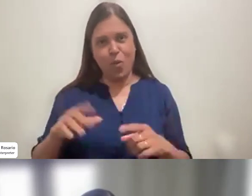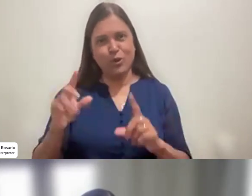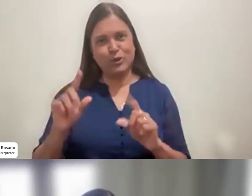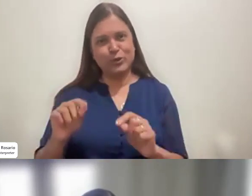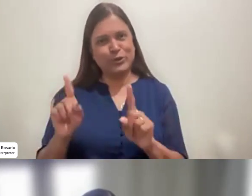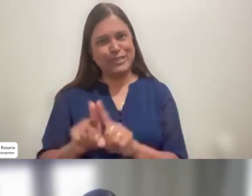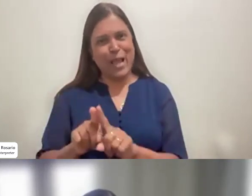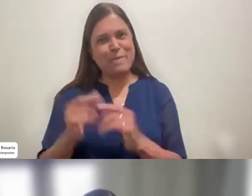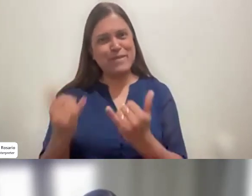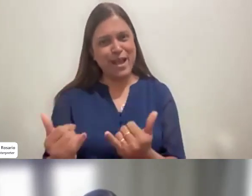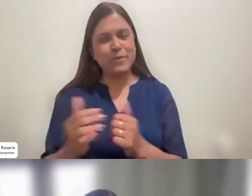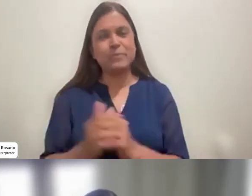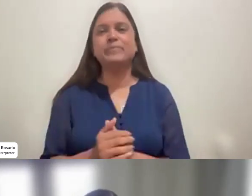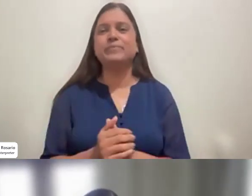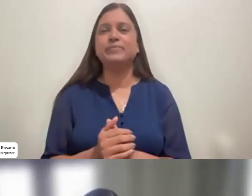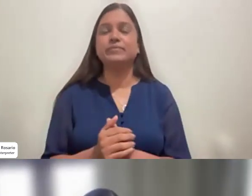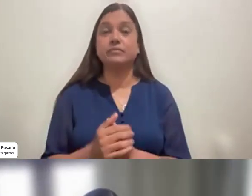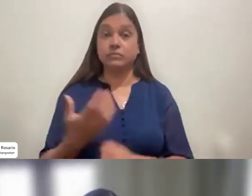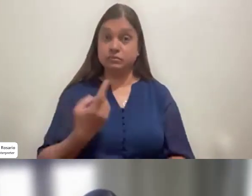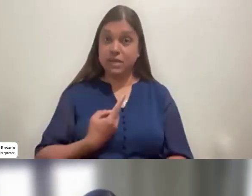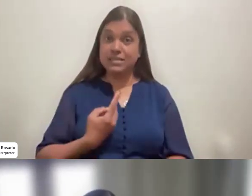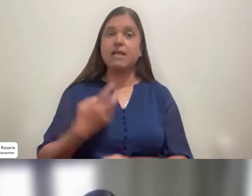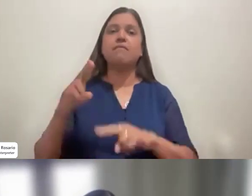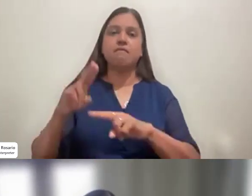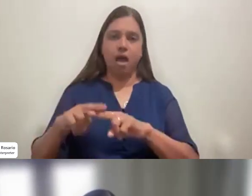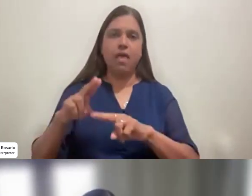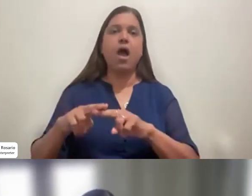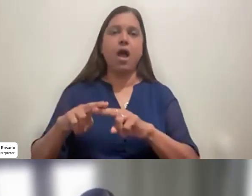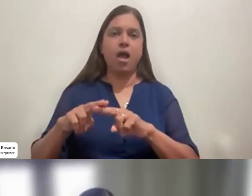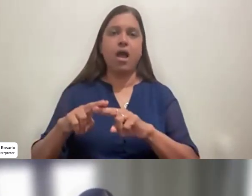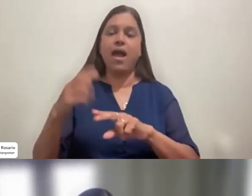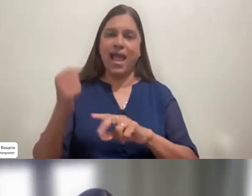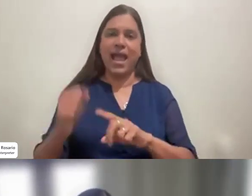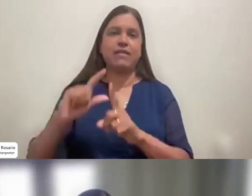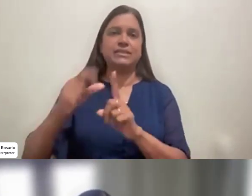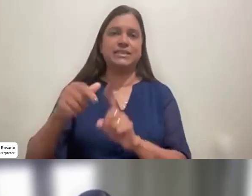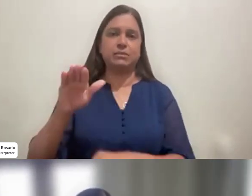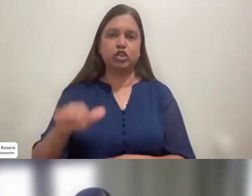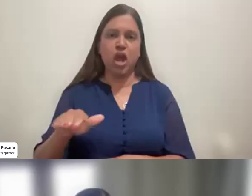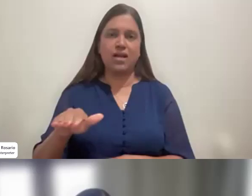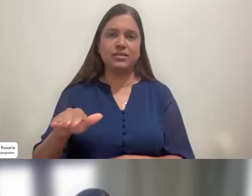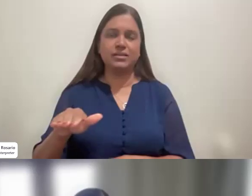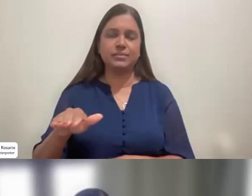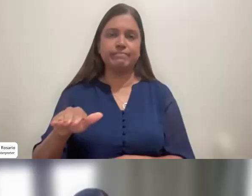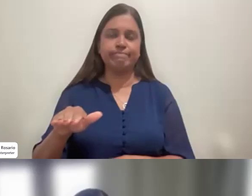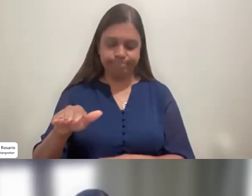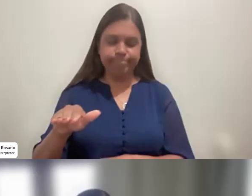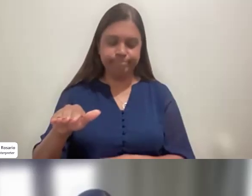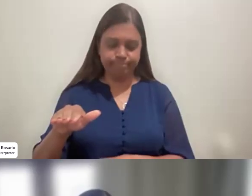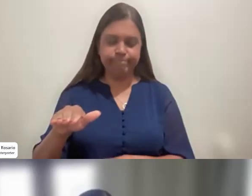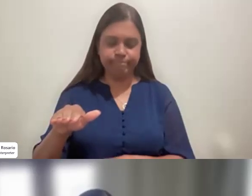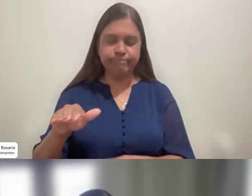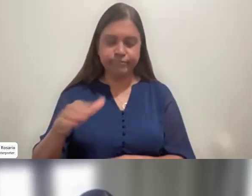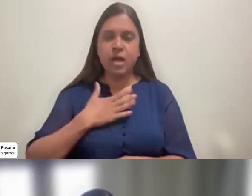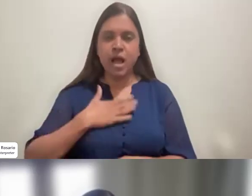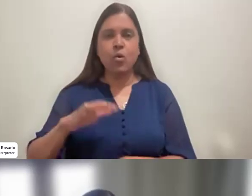I am a father of a disabled child. So so I just want to kind